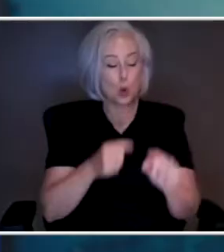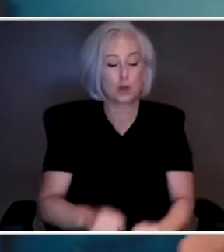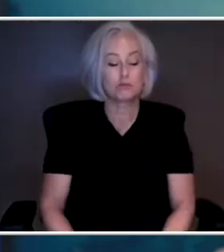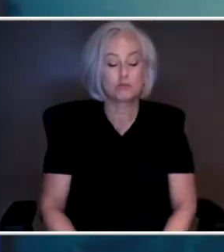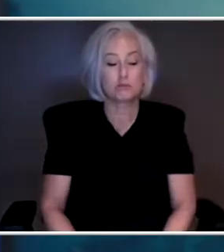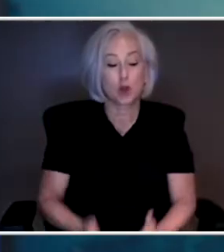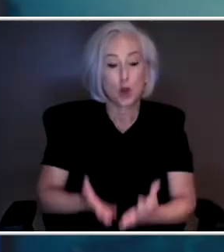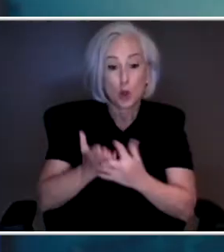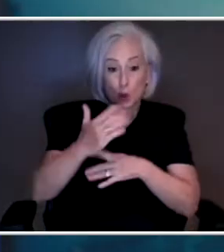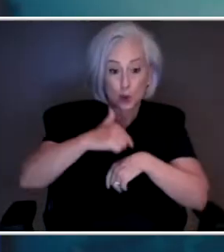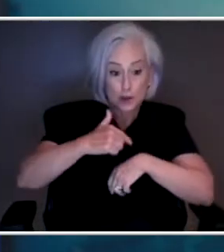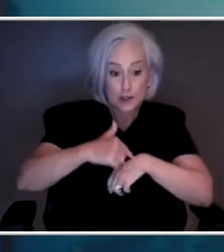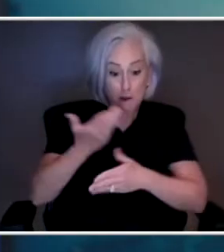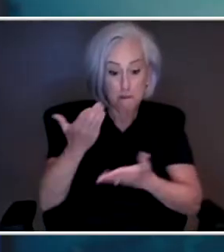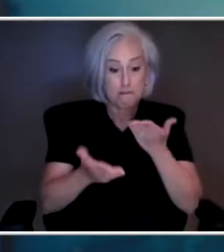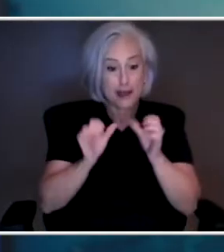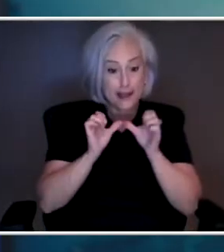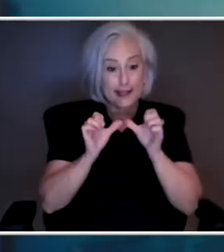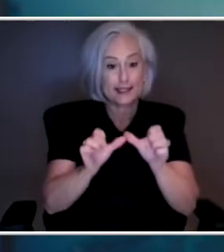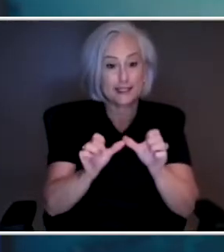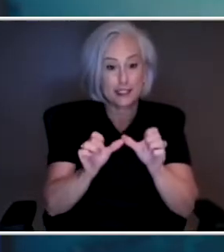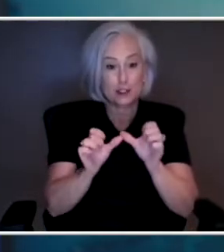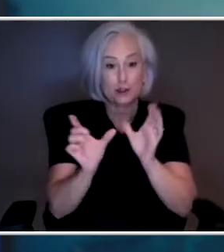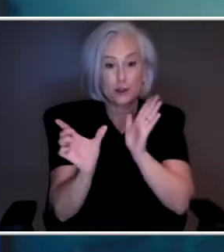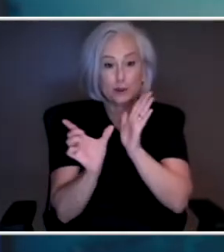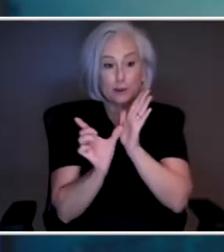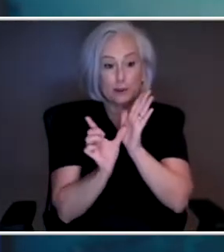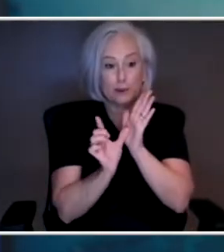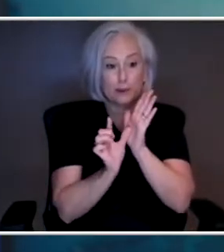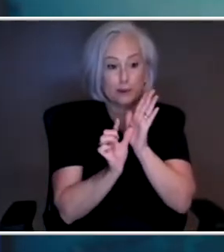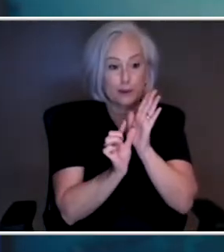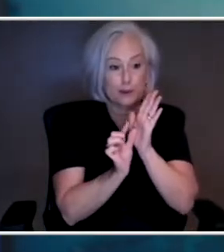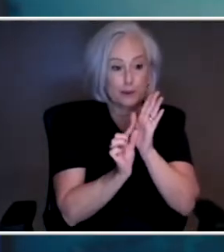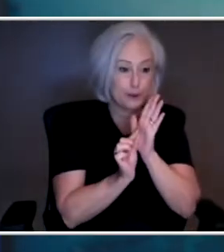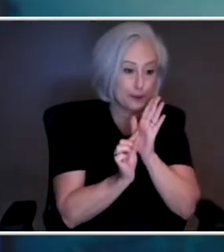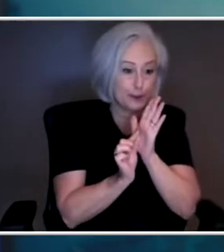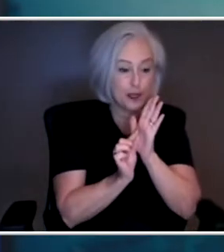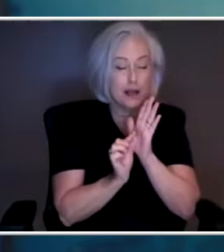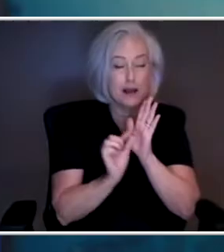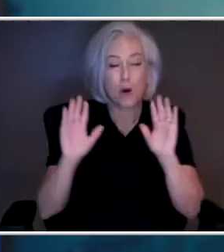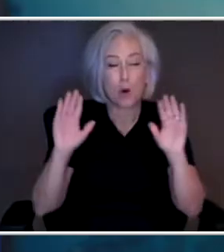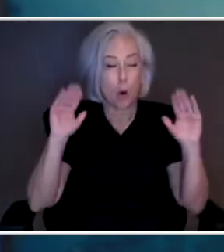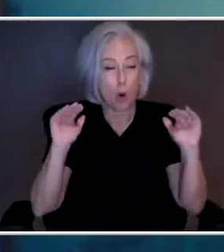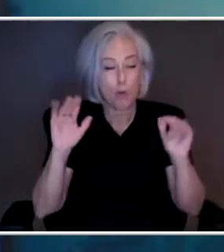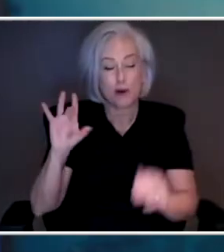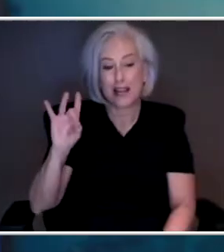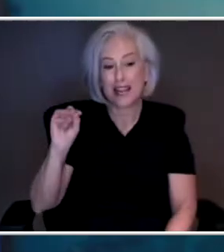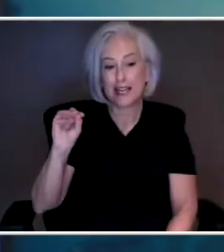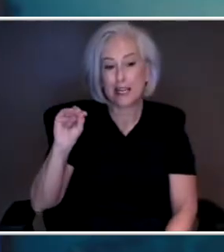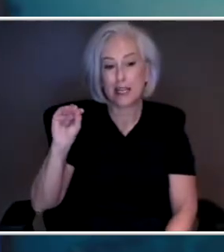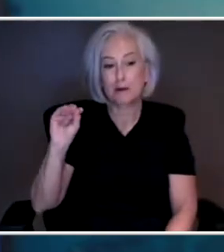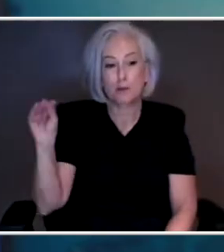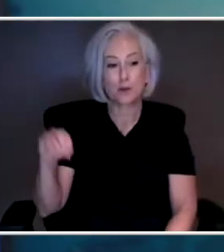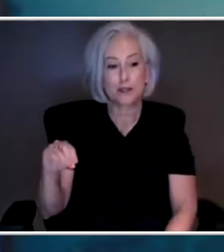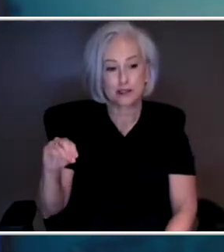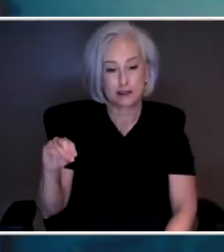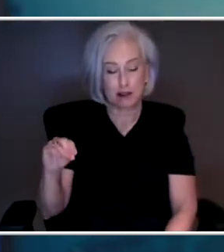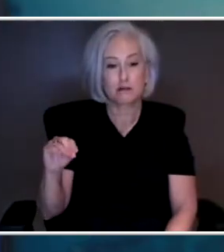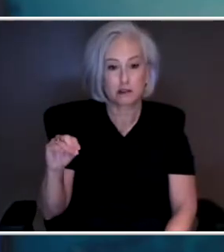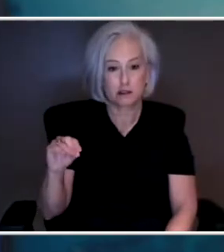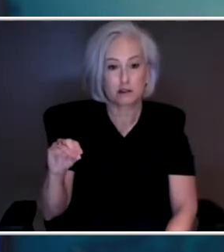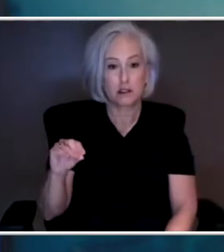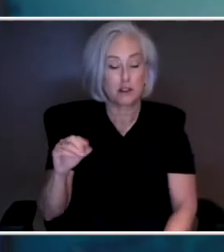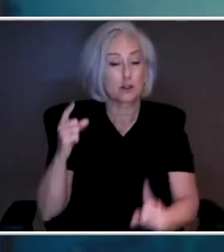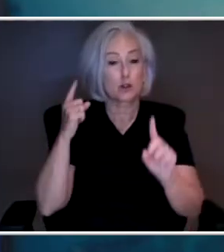may continue to decrease in size, hopefully get to 80%, maybe a little bit more. So, but we're shooting between 60 to